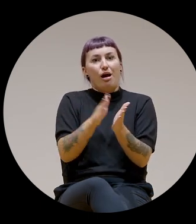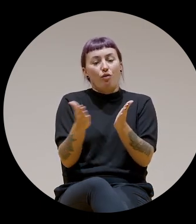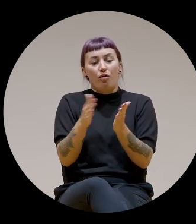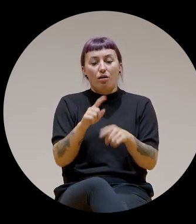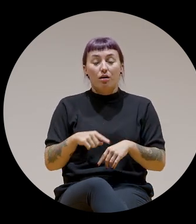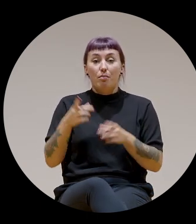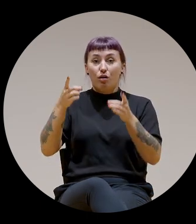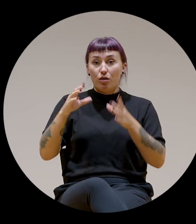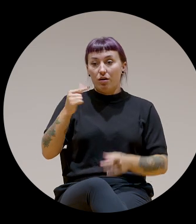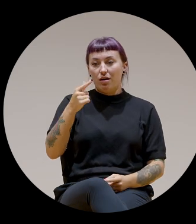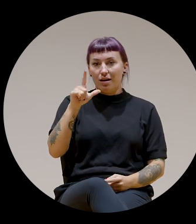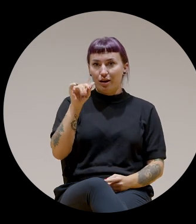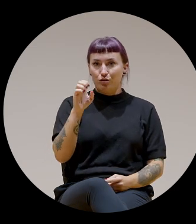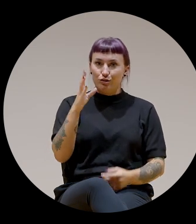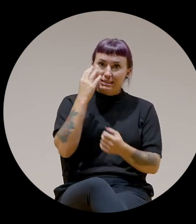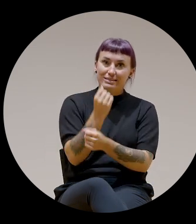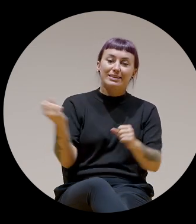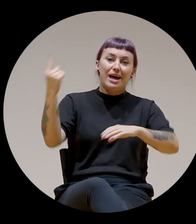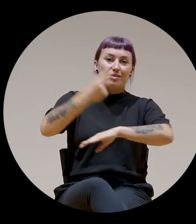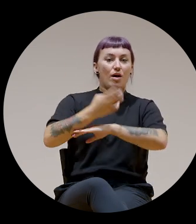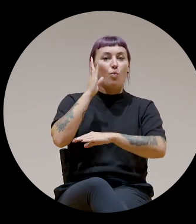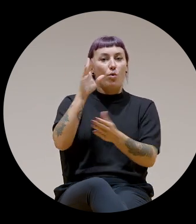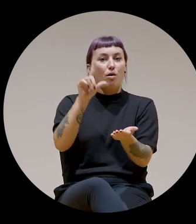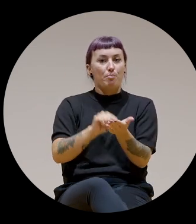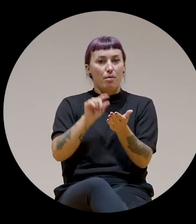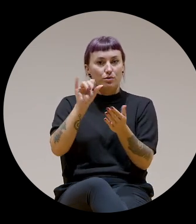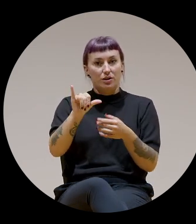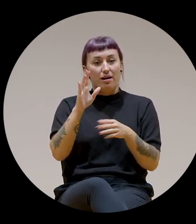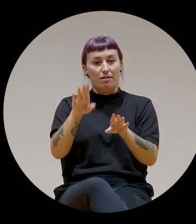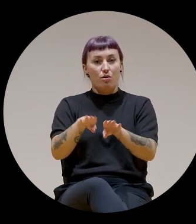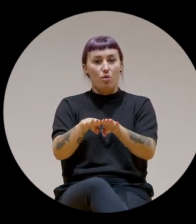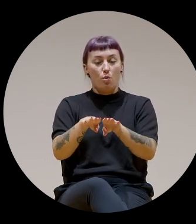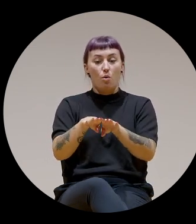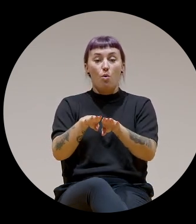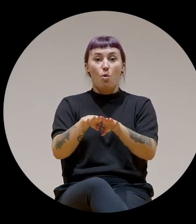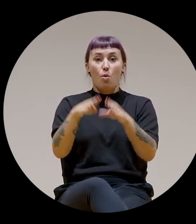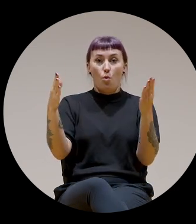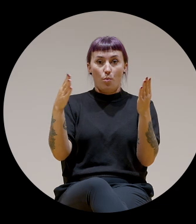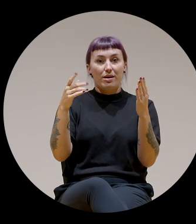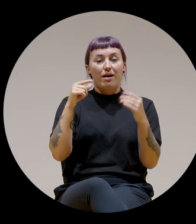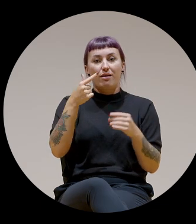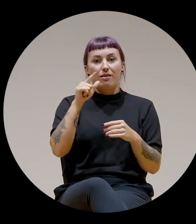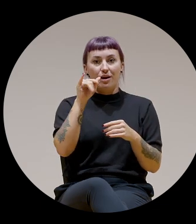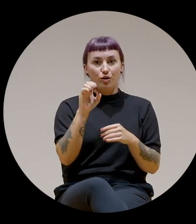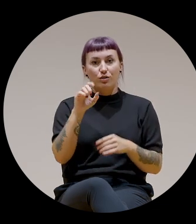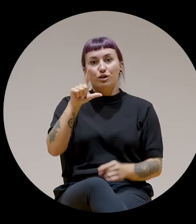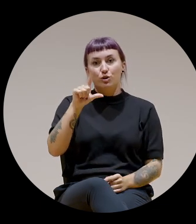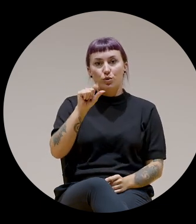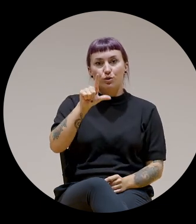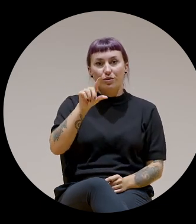of the Gilcrease saved the day, and it will be published as the catalog for the opening of the Gilcrease